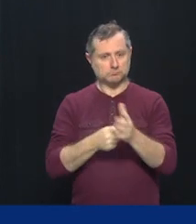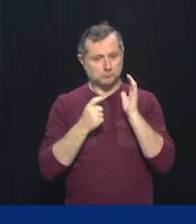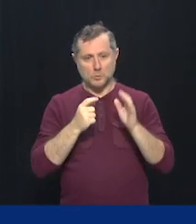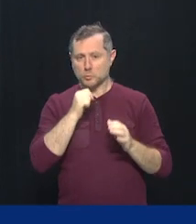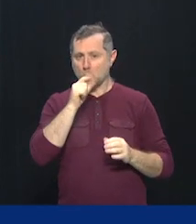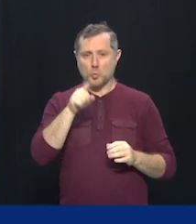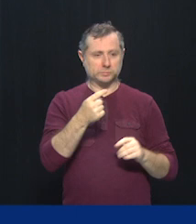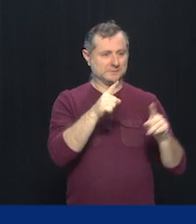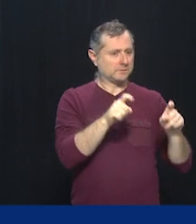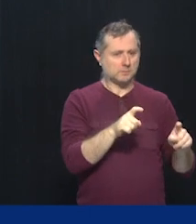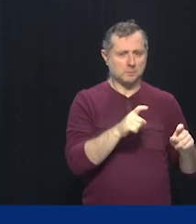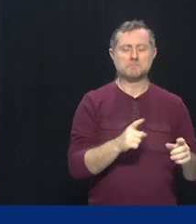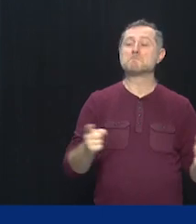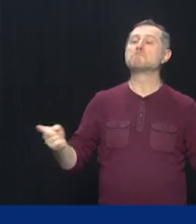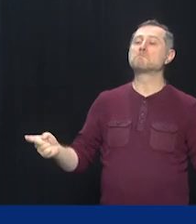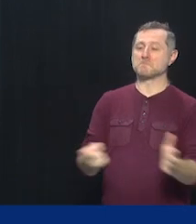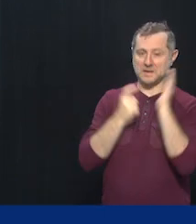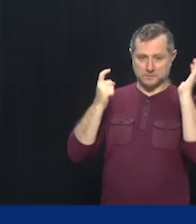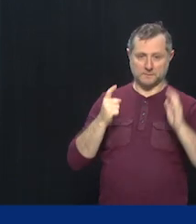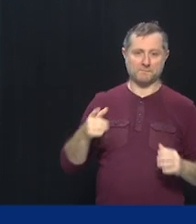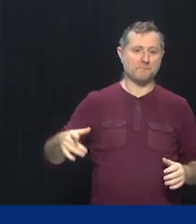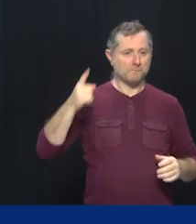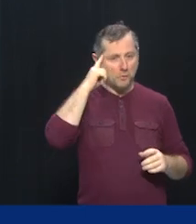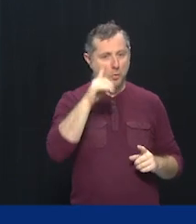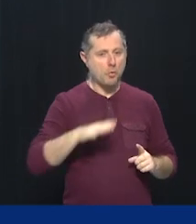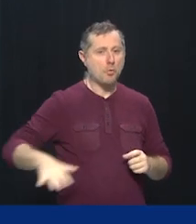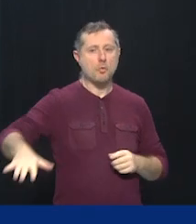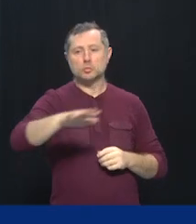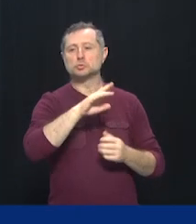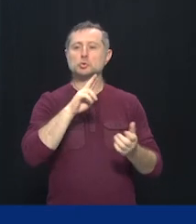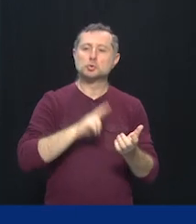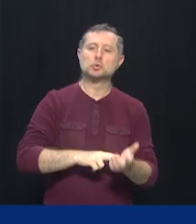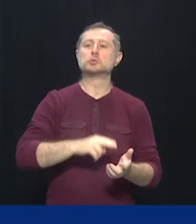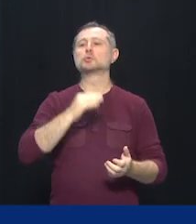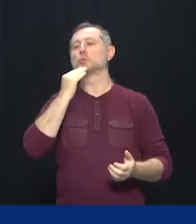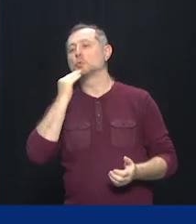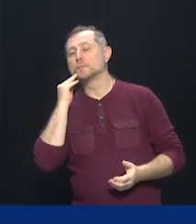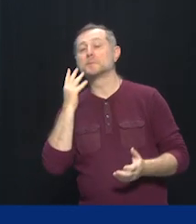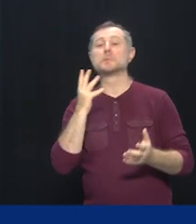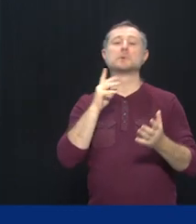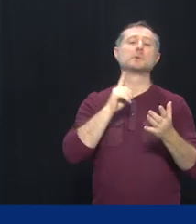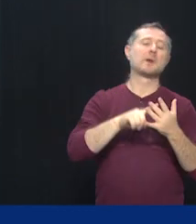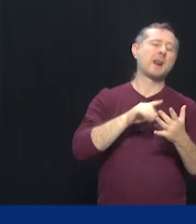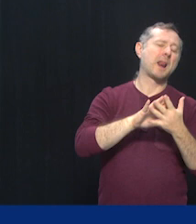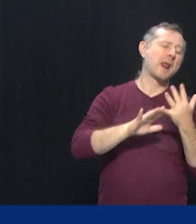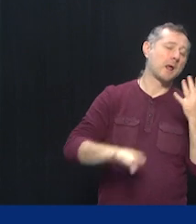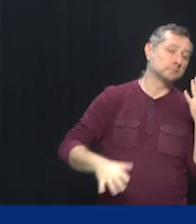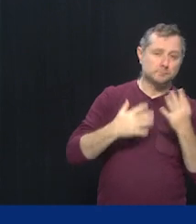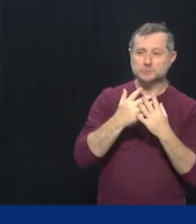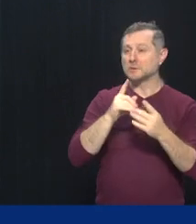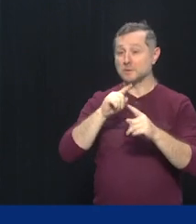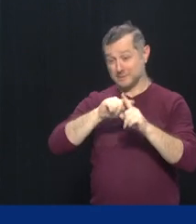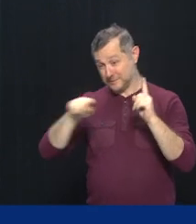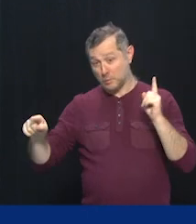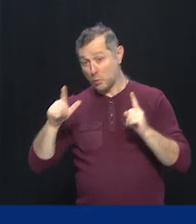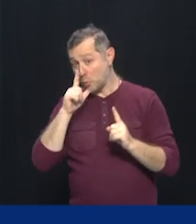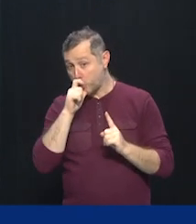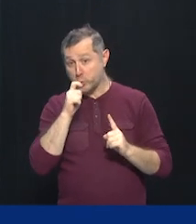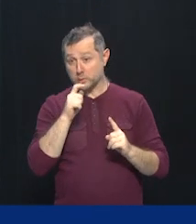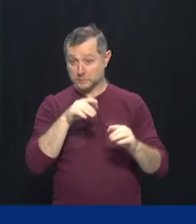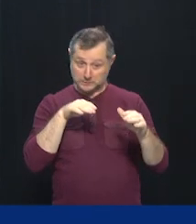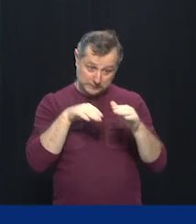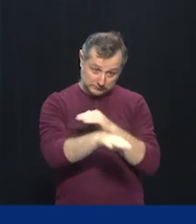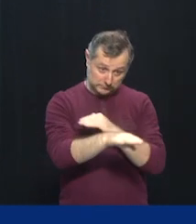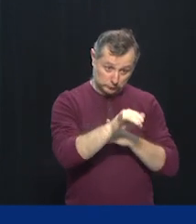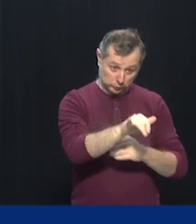all state-regulated facilities and congregate facilities. We have to let people know when they walk into our facilities that the people that are taking care of them,